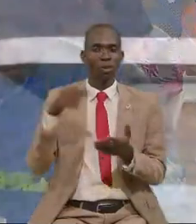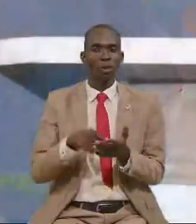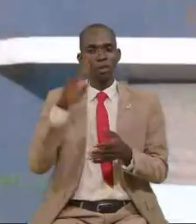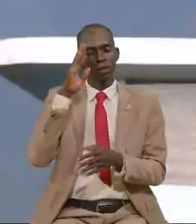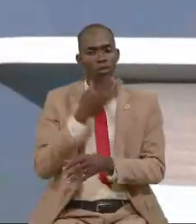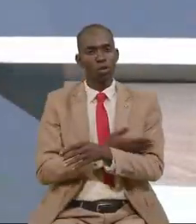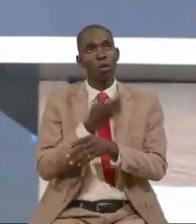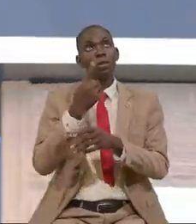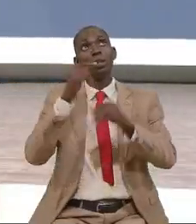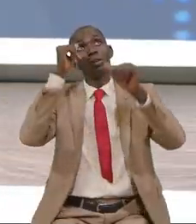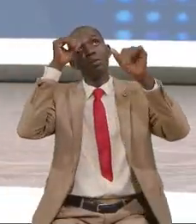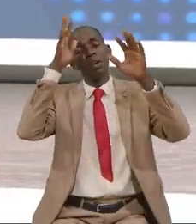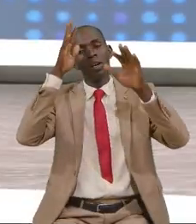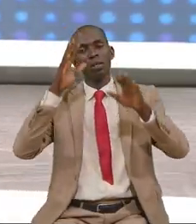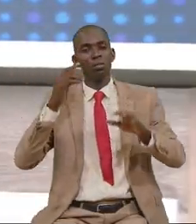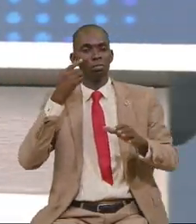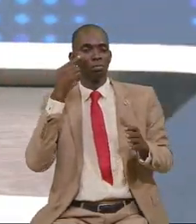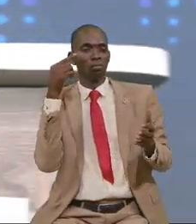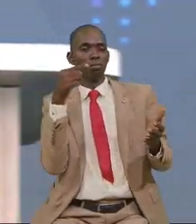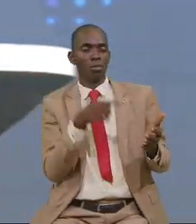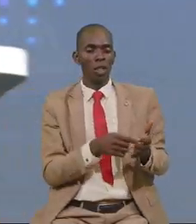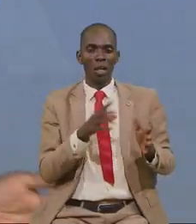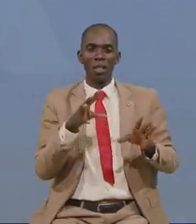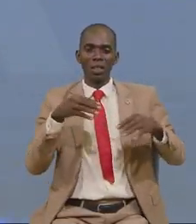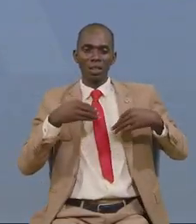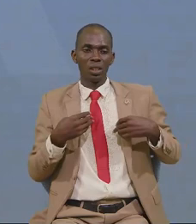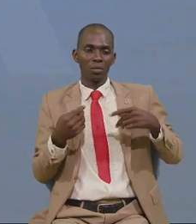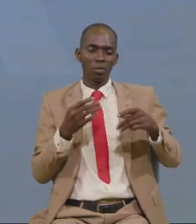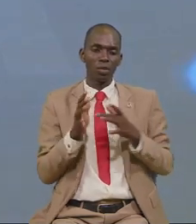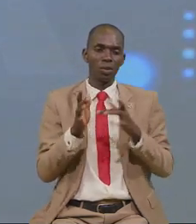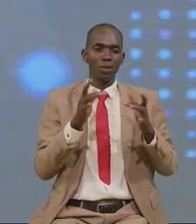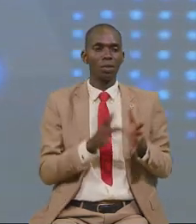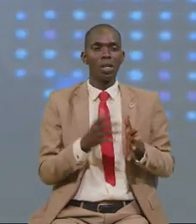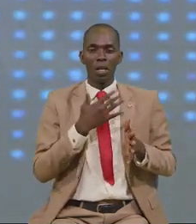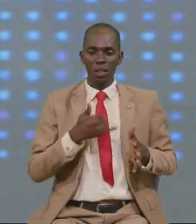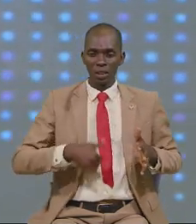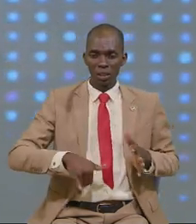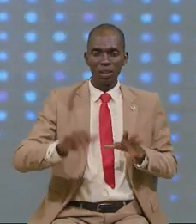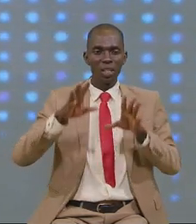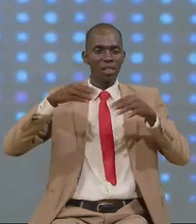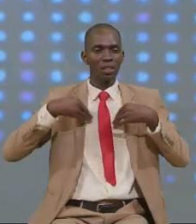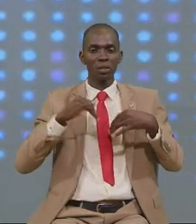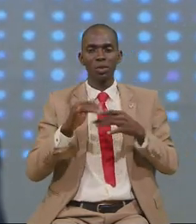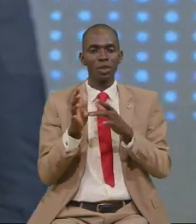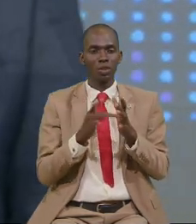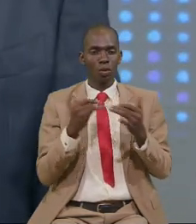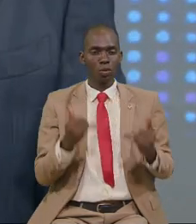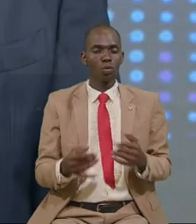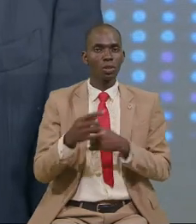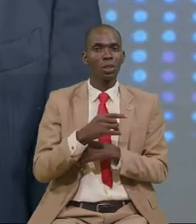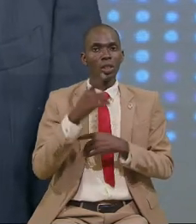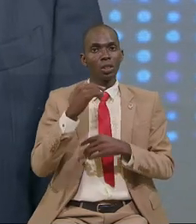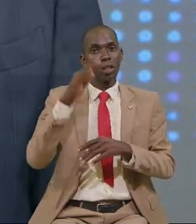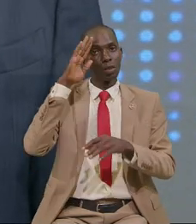Father acknowledged him, and he still acknowledges him today, the Son of